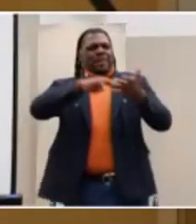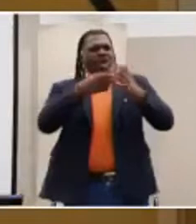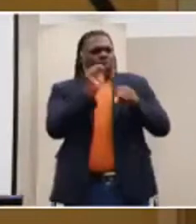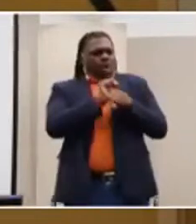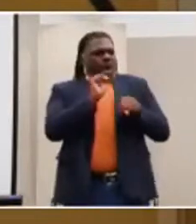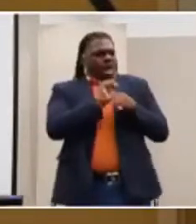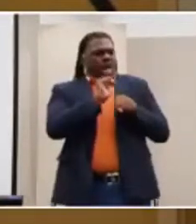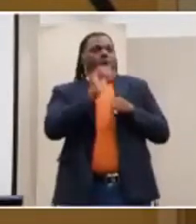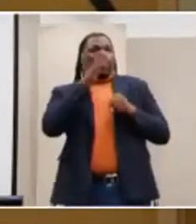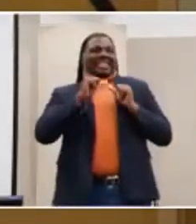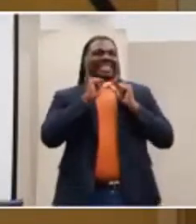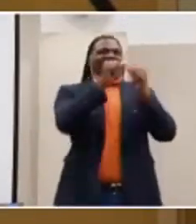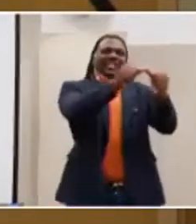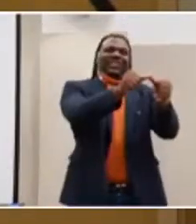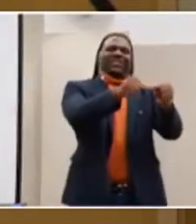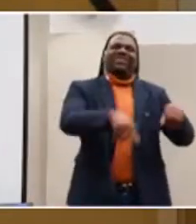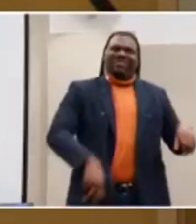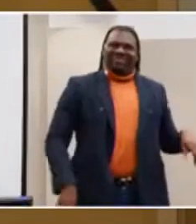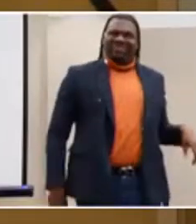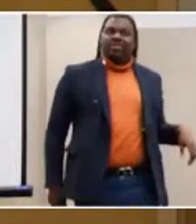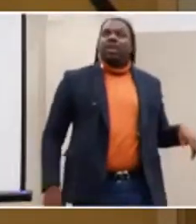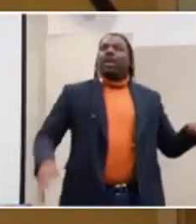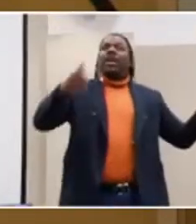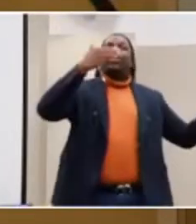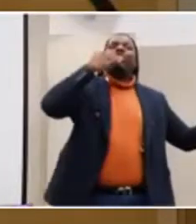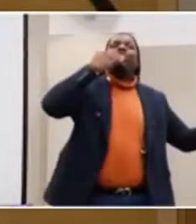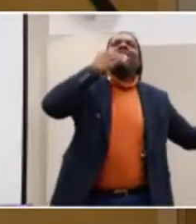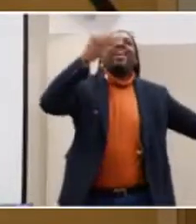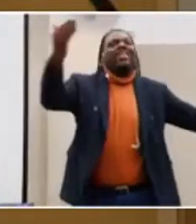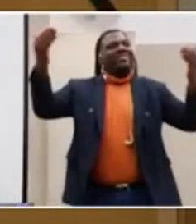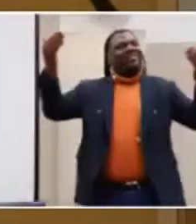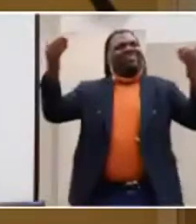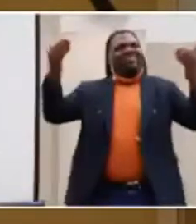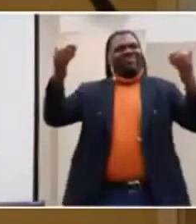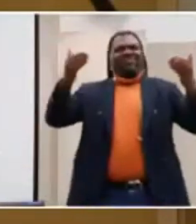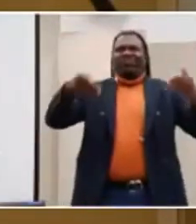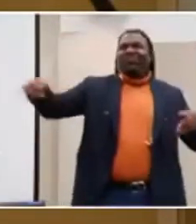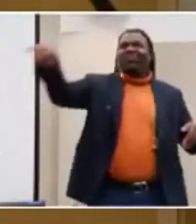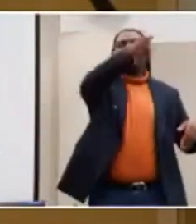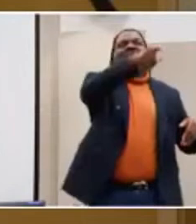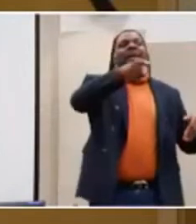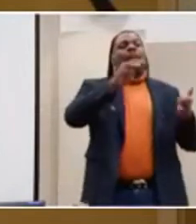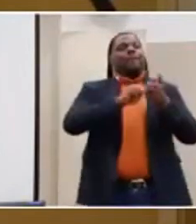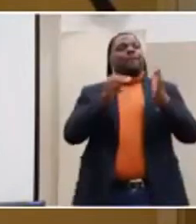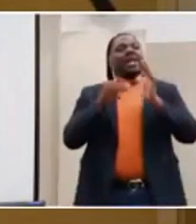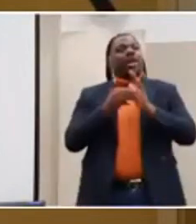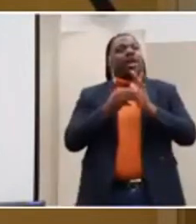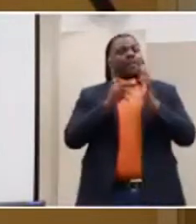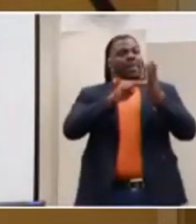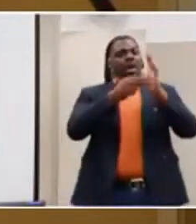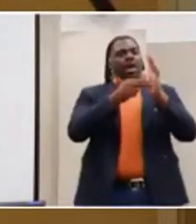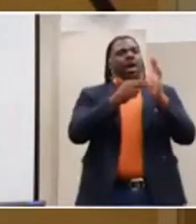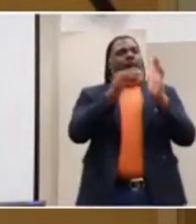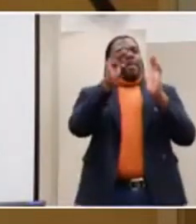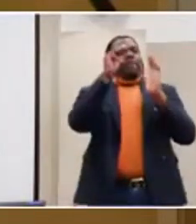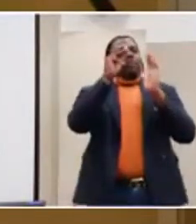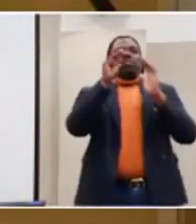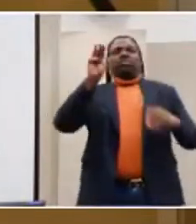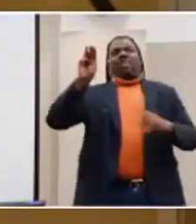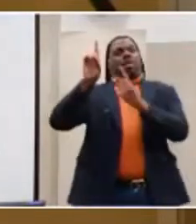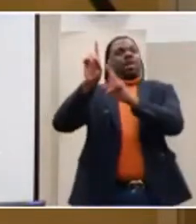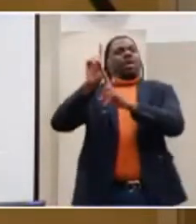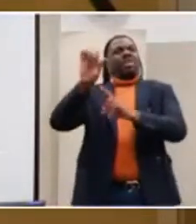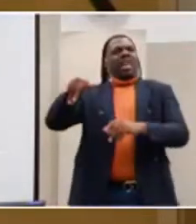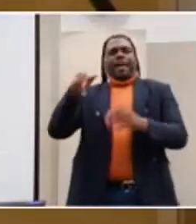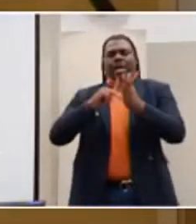never cease. So I thank all of you for your part in making the state of Maryland so much more inclusive.